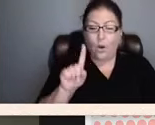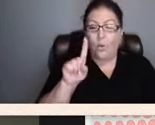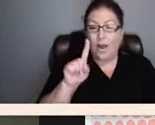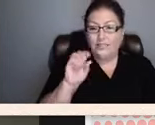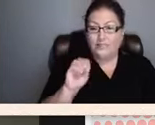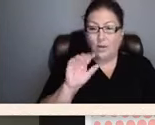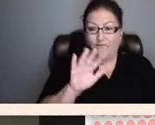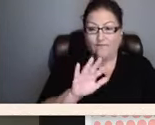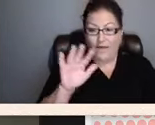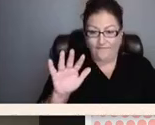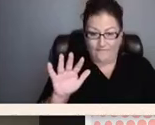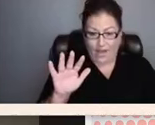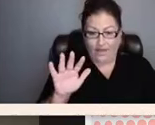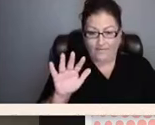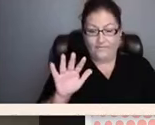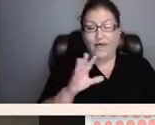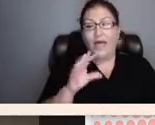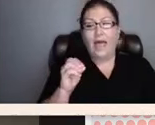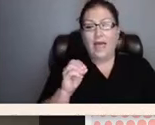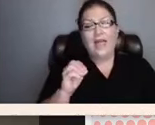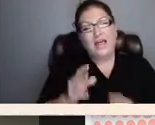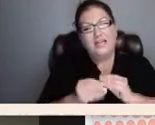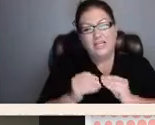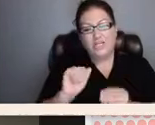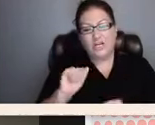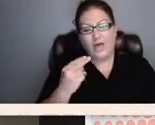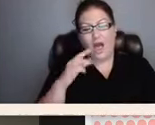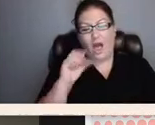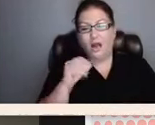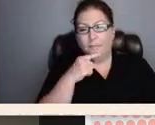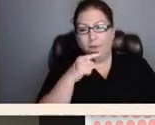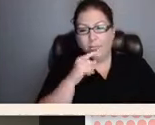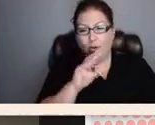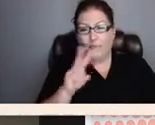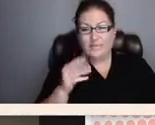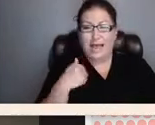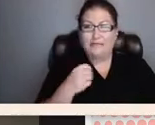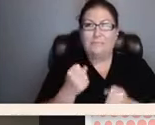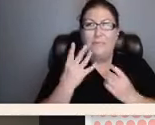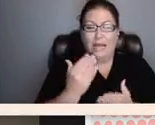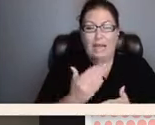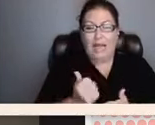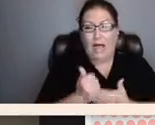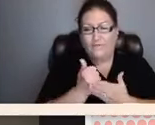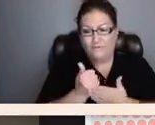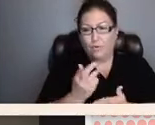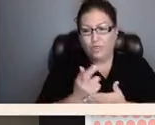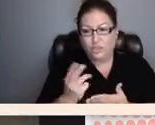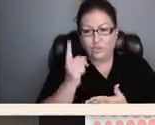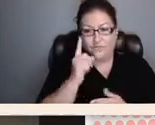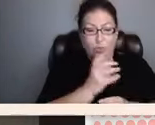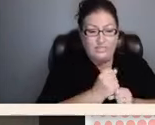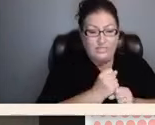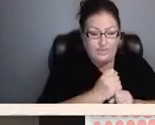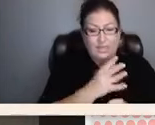1-877-254-1055. And additionally, the ACA public website has many helpful resources for both recipients and also for providers as